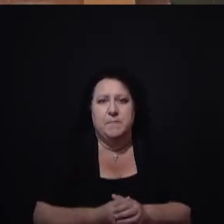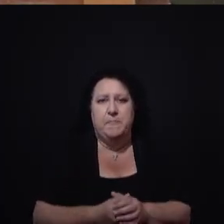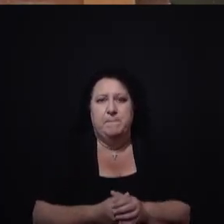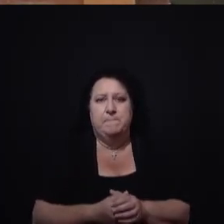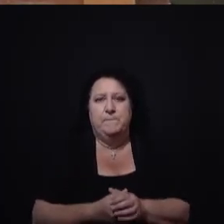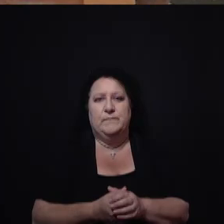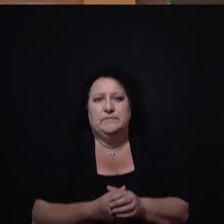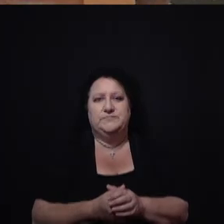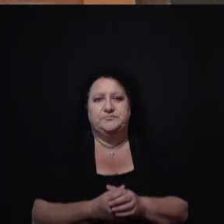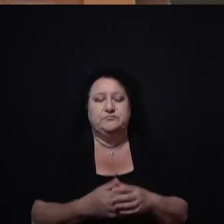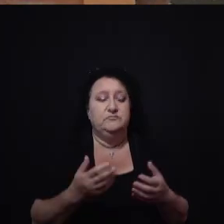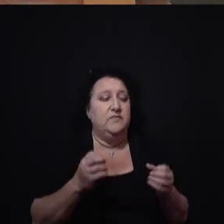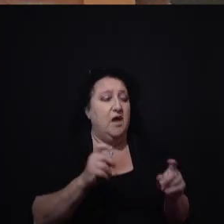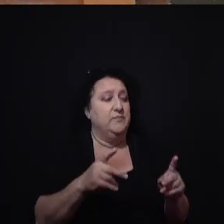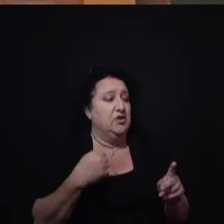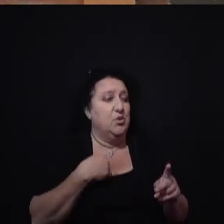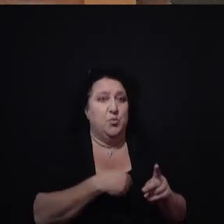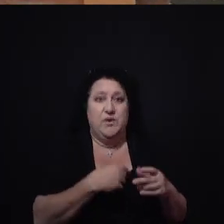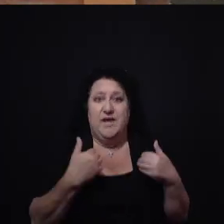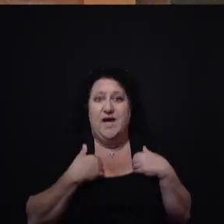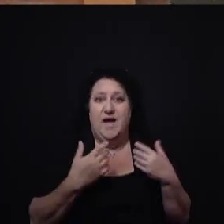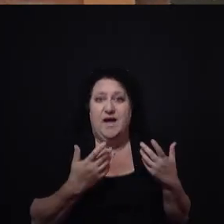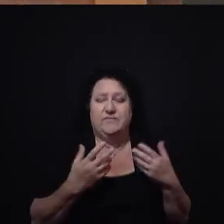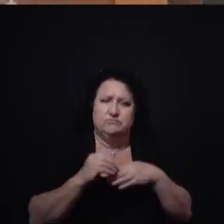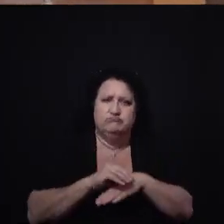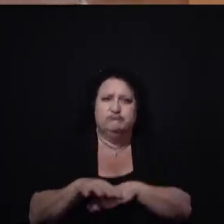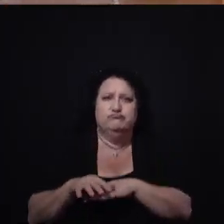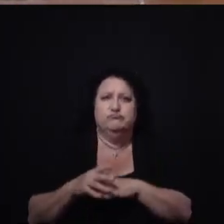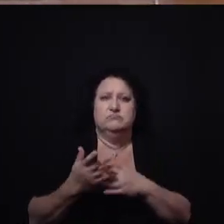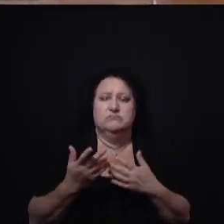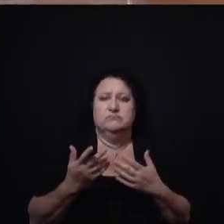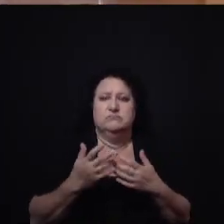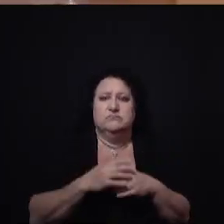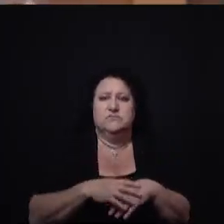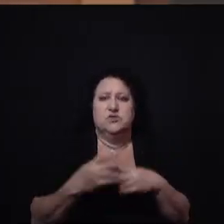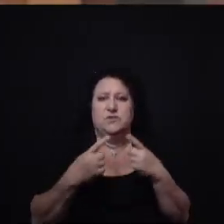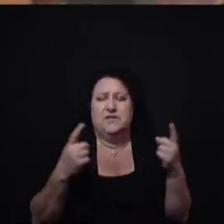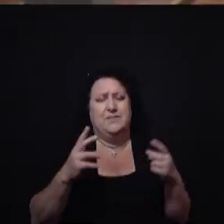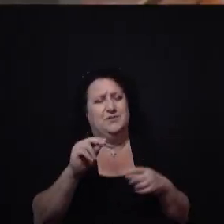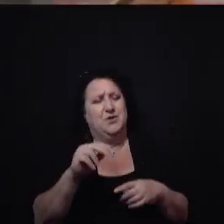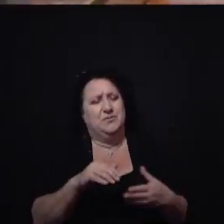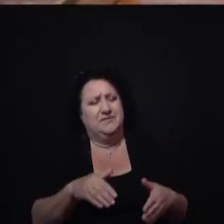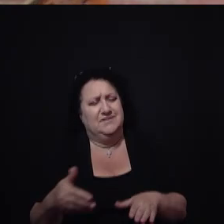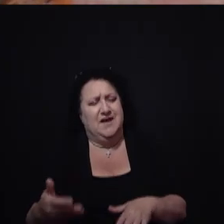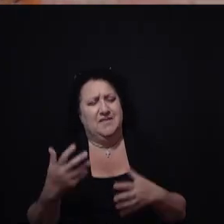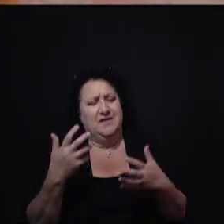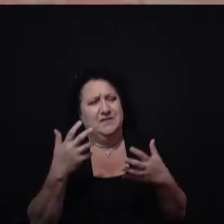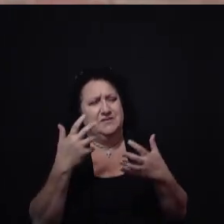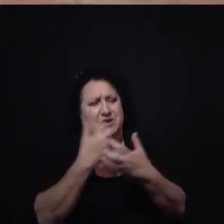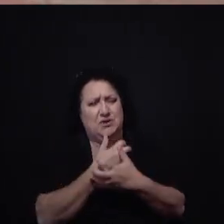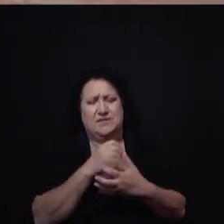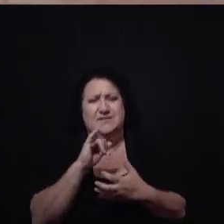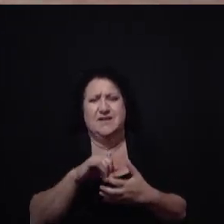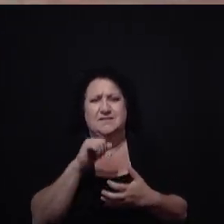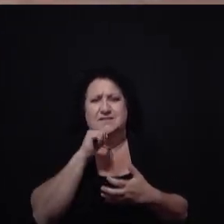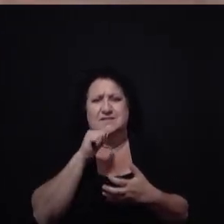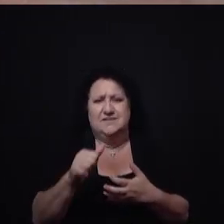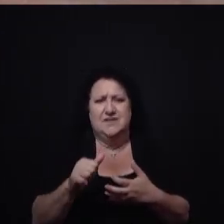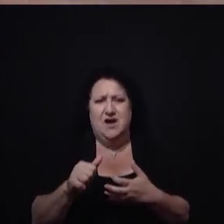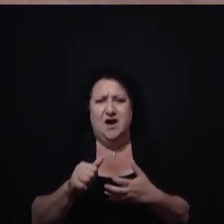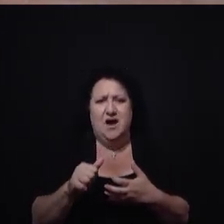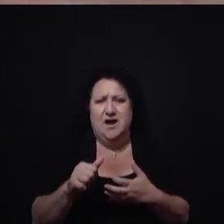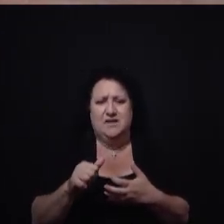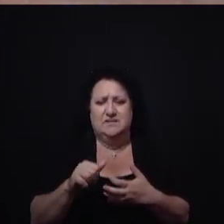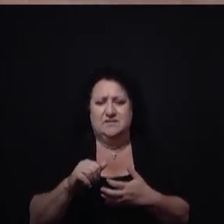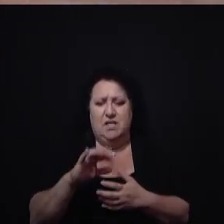chance we have to make a difference, the chance we have to say, no, the way of death and darkness is not the way. There is one who is the